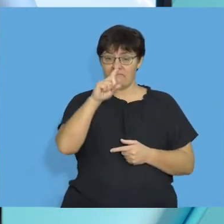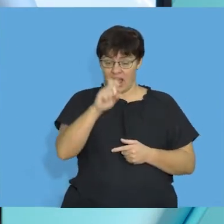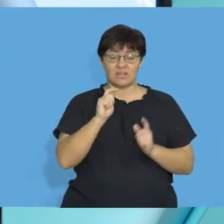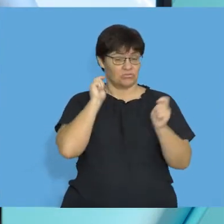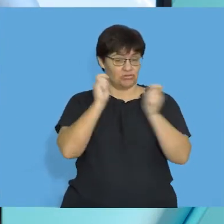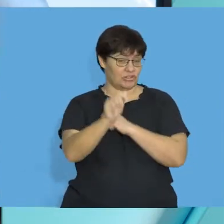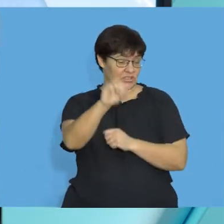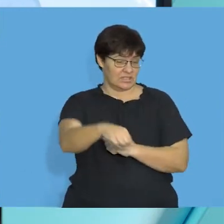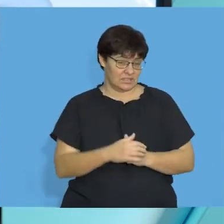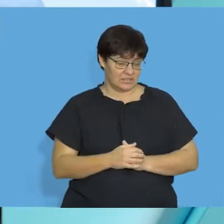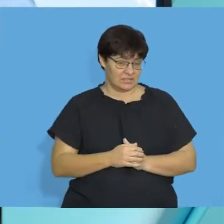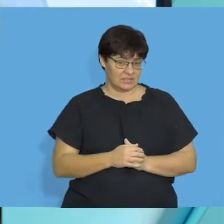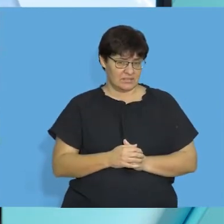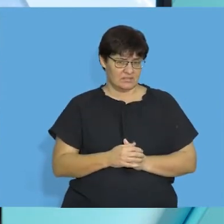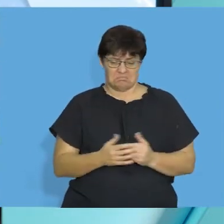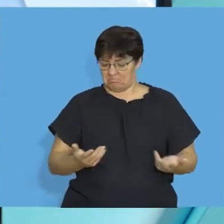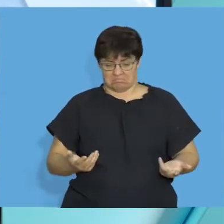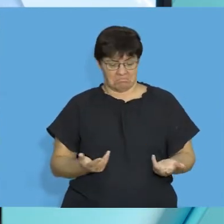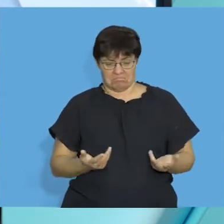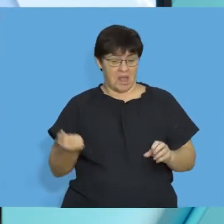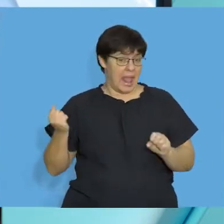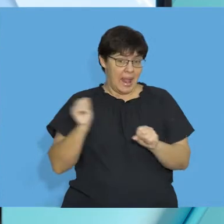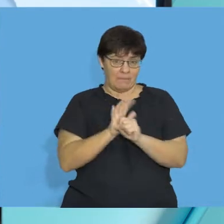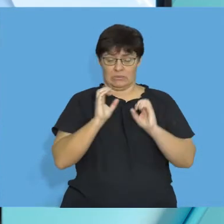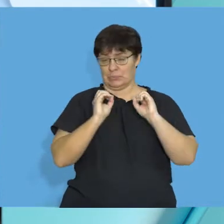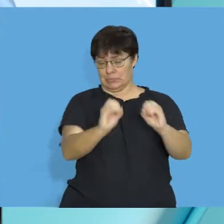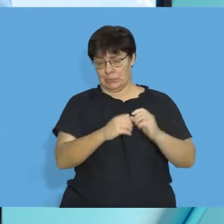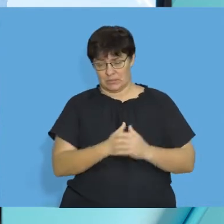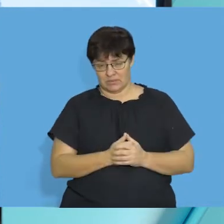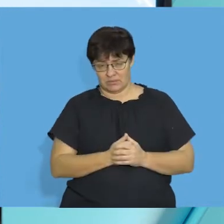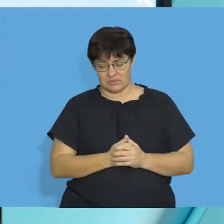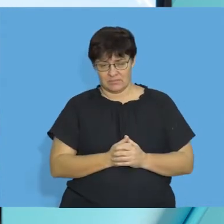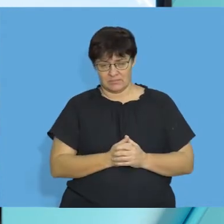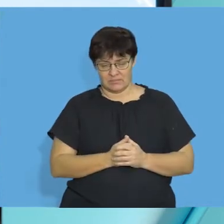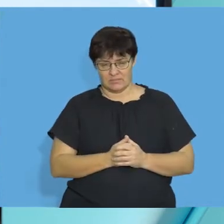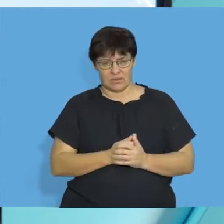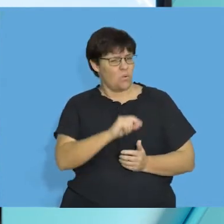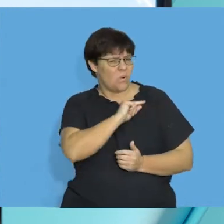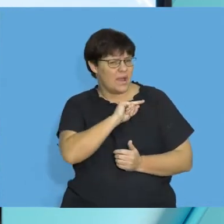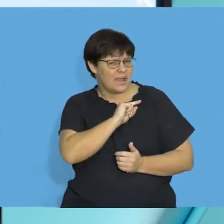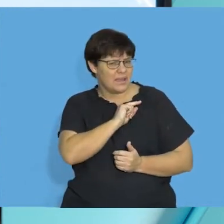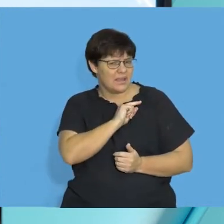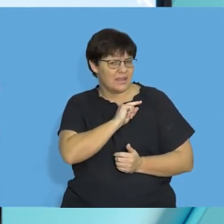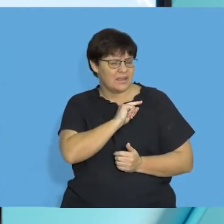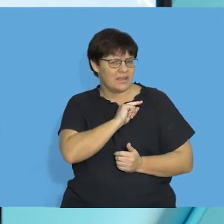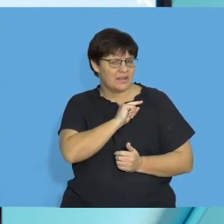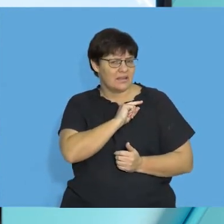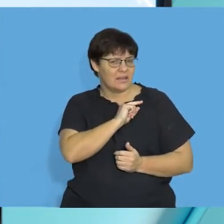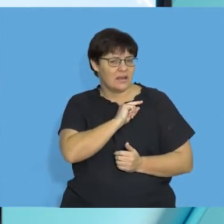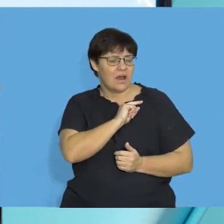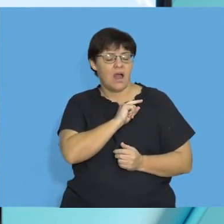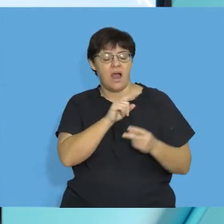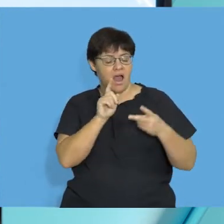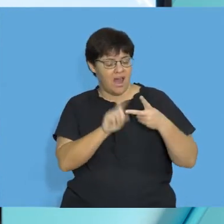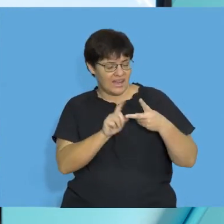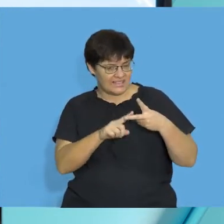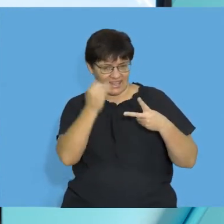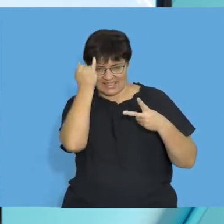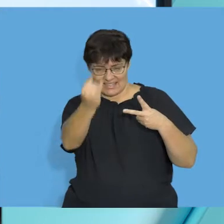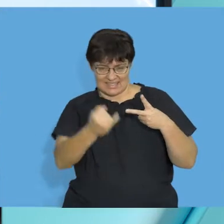changed, but there doesn't seem an impact. That's because of the next idea, and that